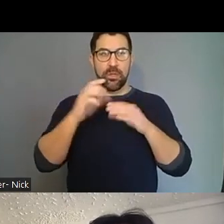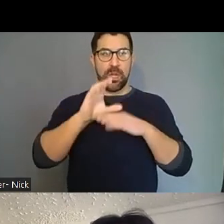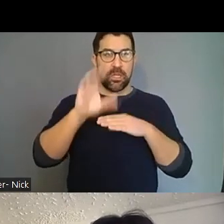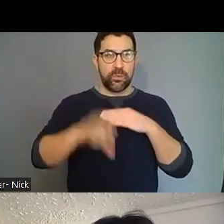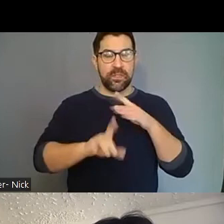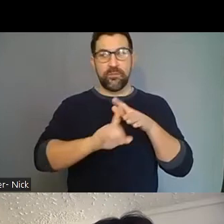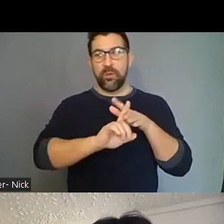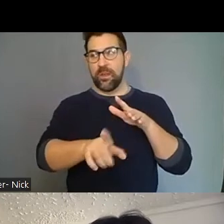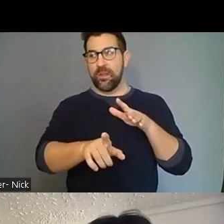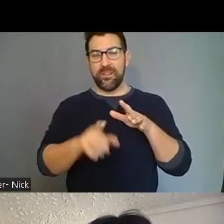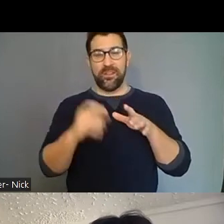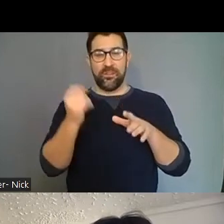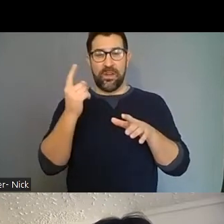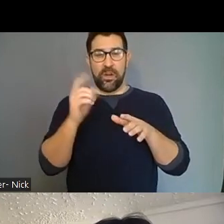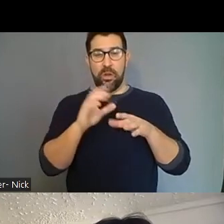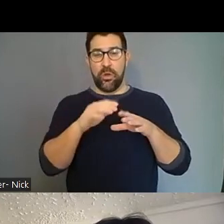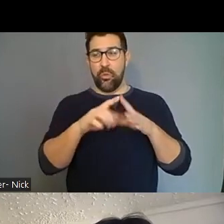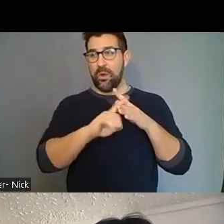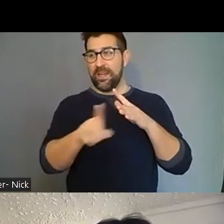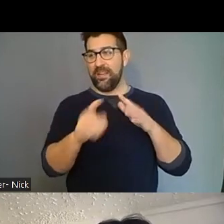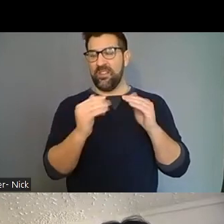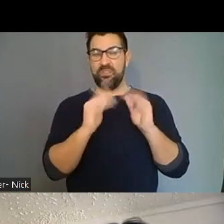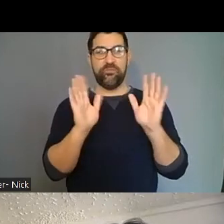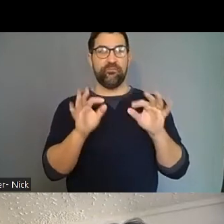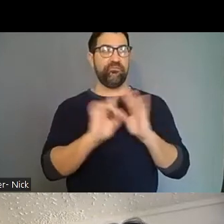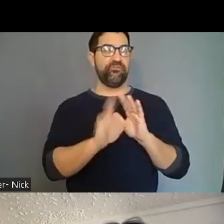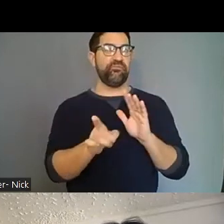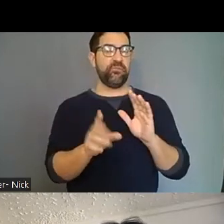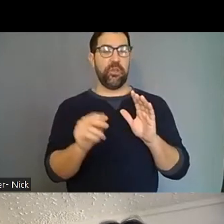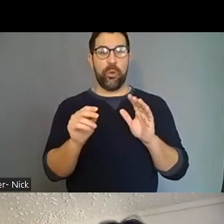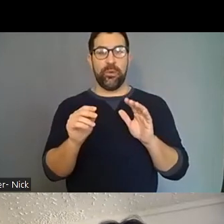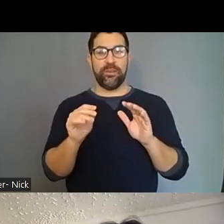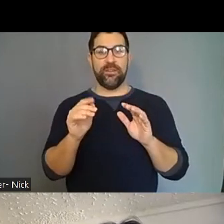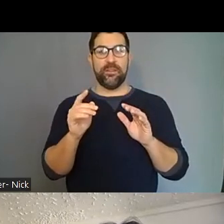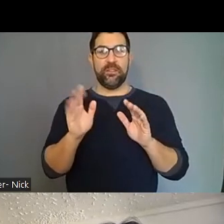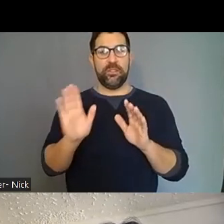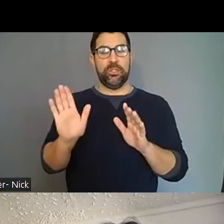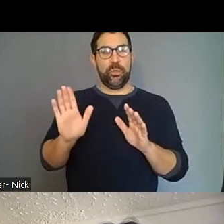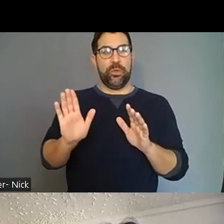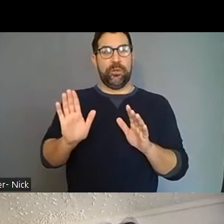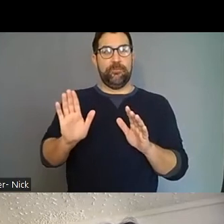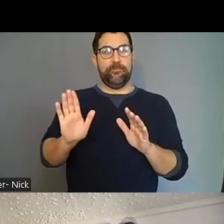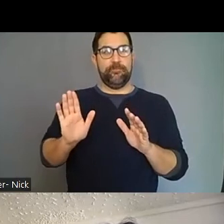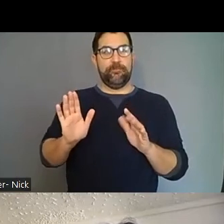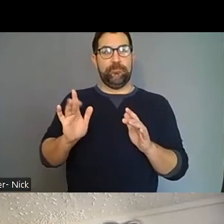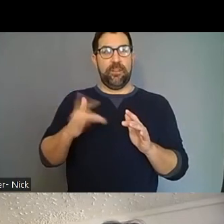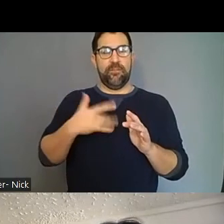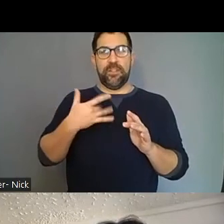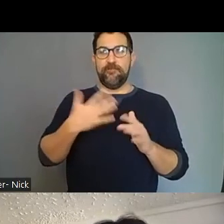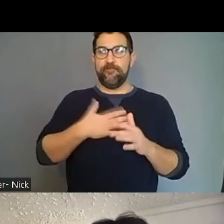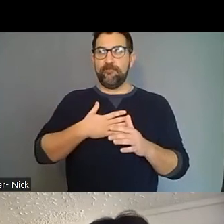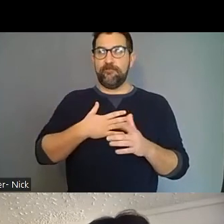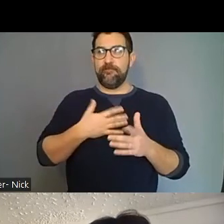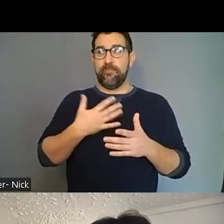Like, walking out is not just walking out. Walking out is like, it's like you're taking the, I'll